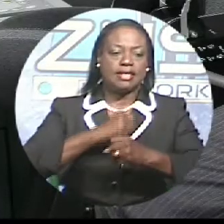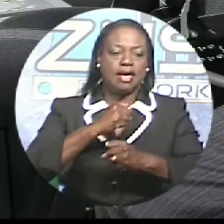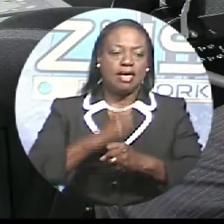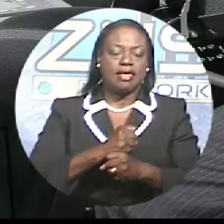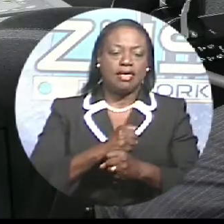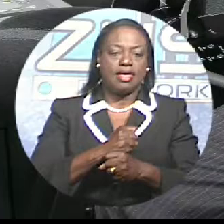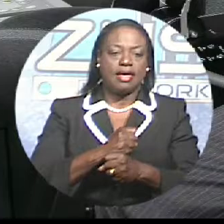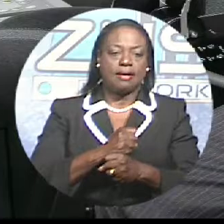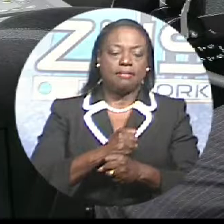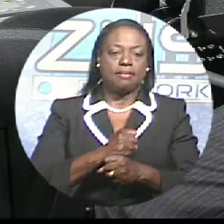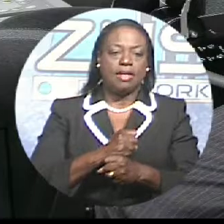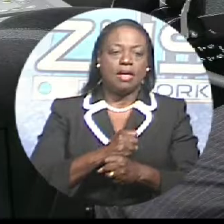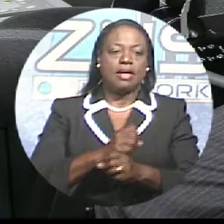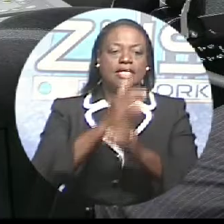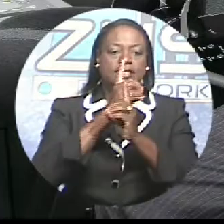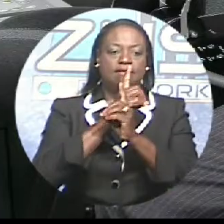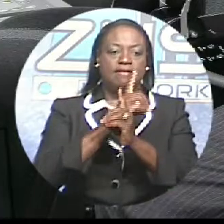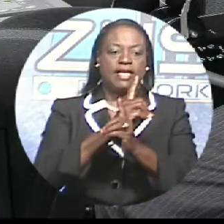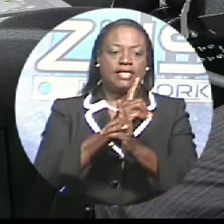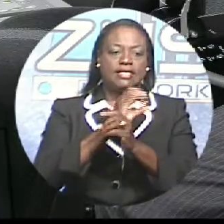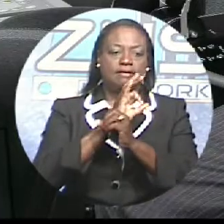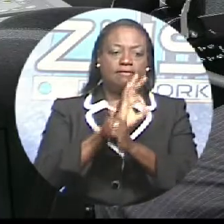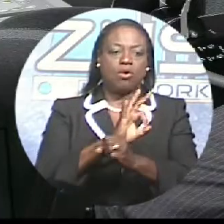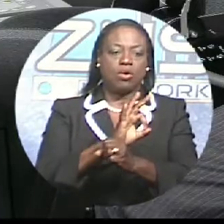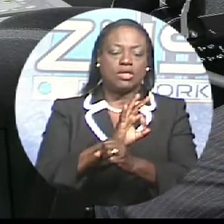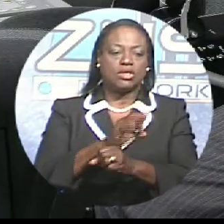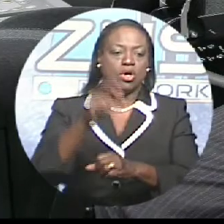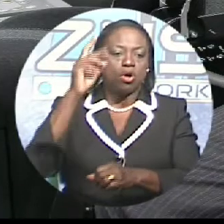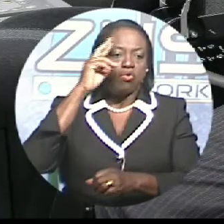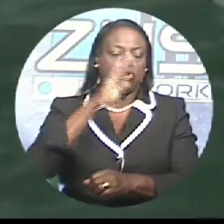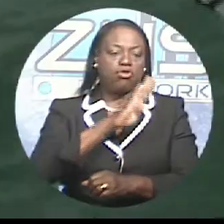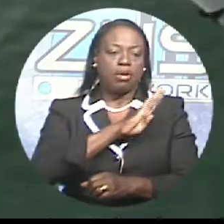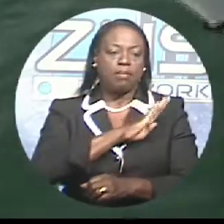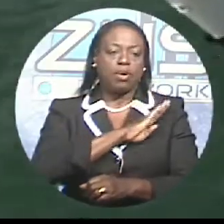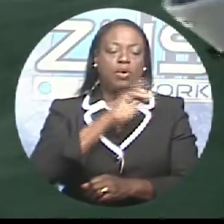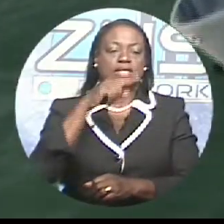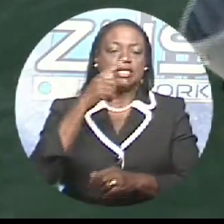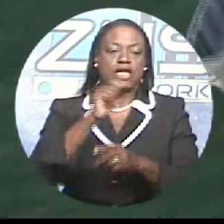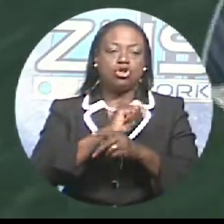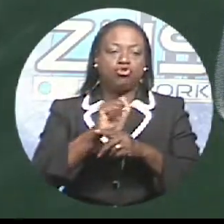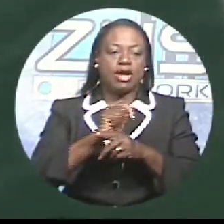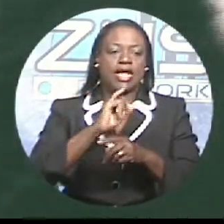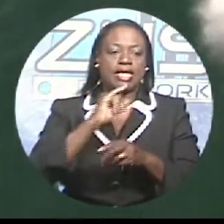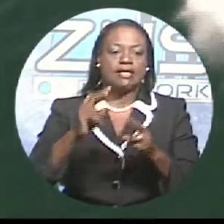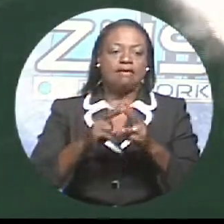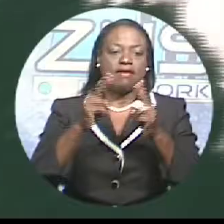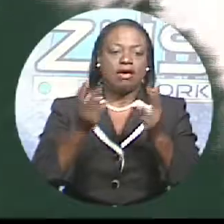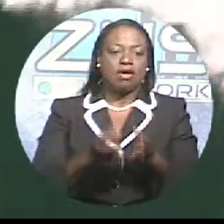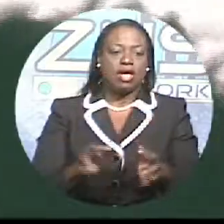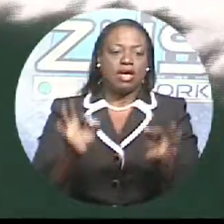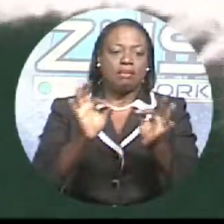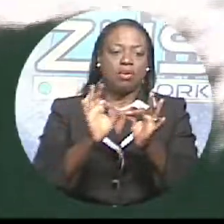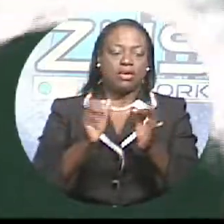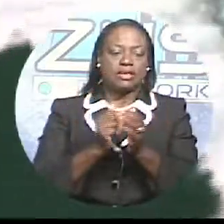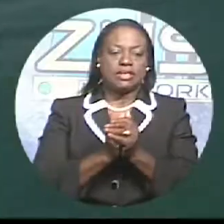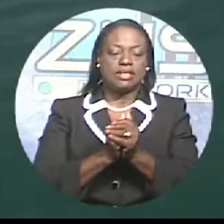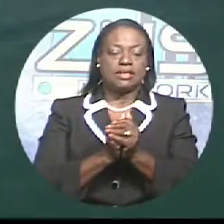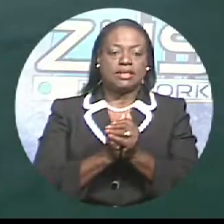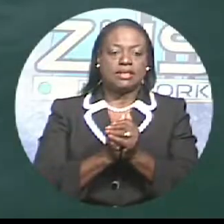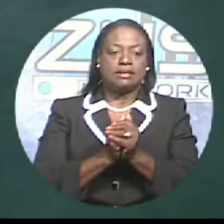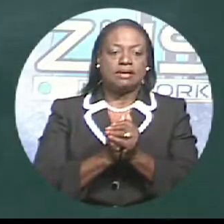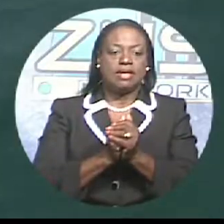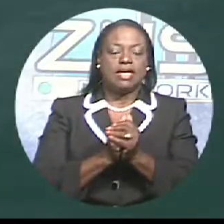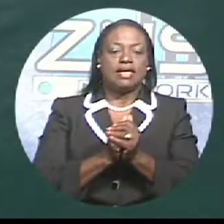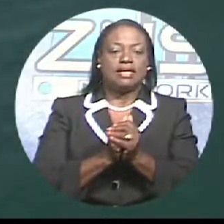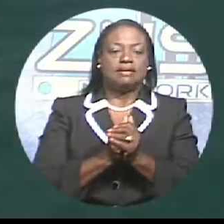Commodore Roderick Bowe, training is most important, especially considering the advanced technology these ships will come equipped with. It's why he set a team of